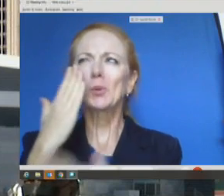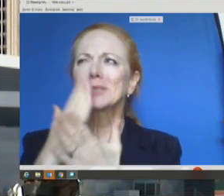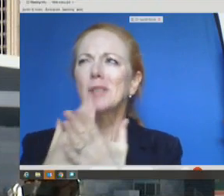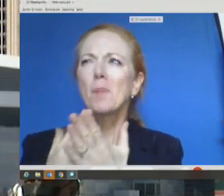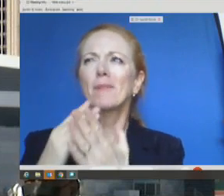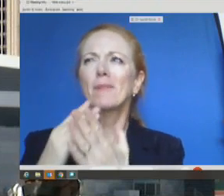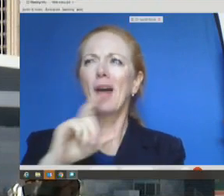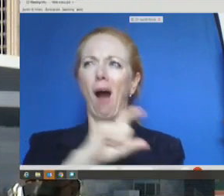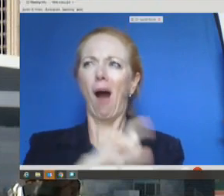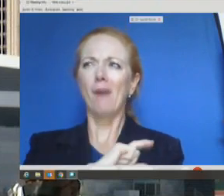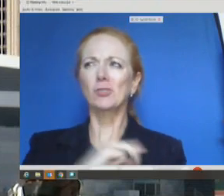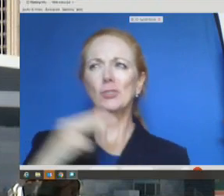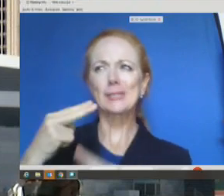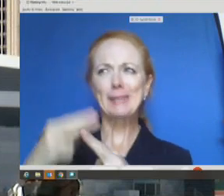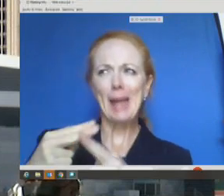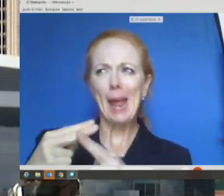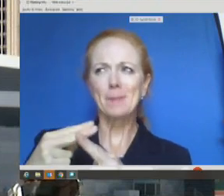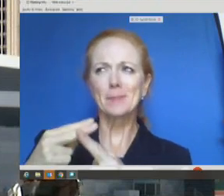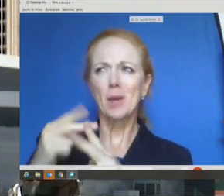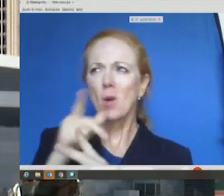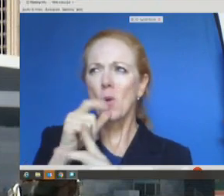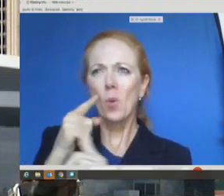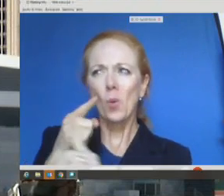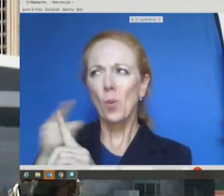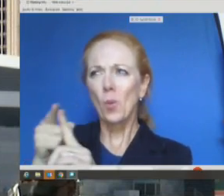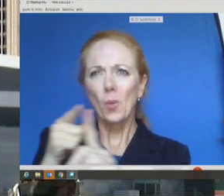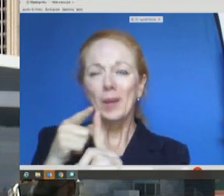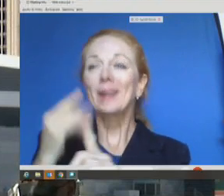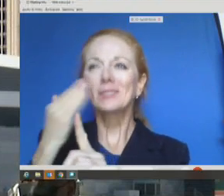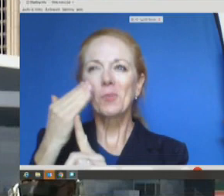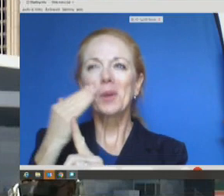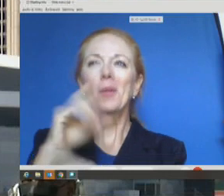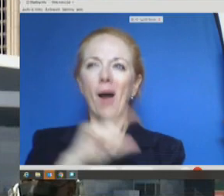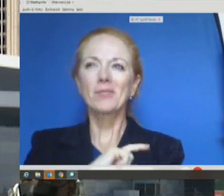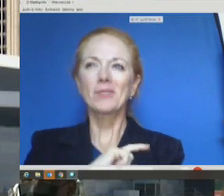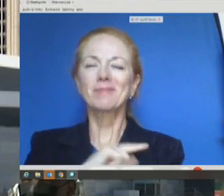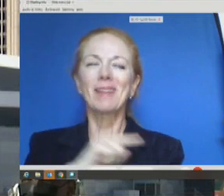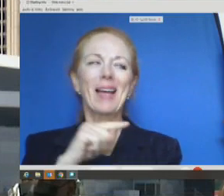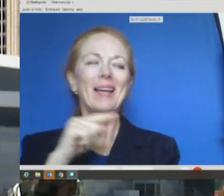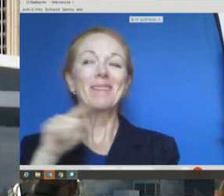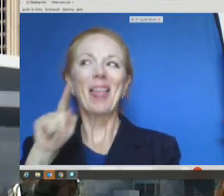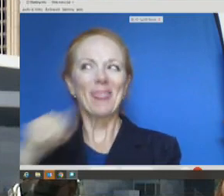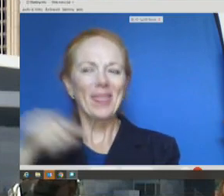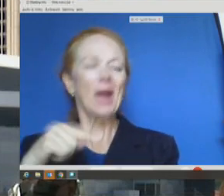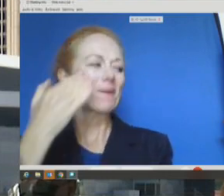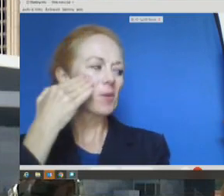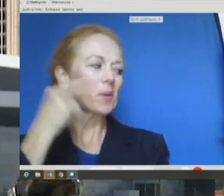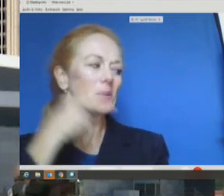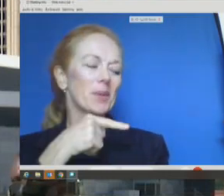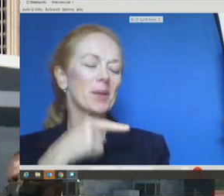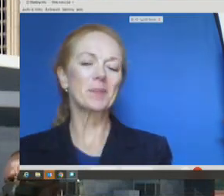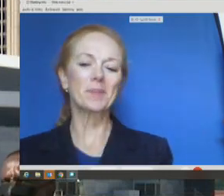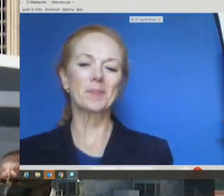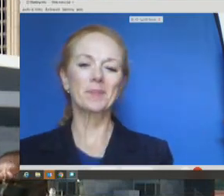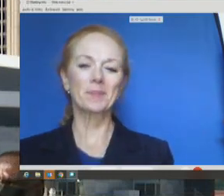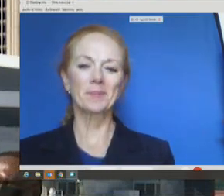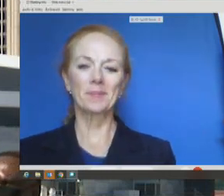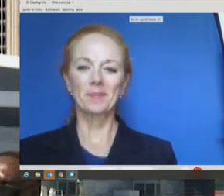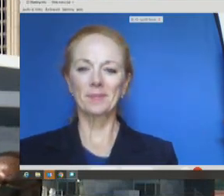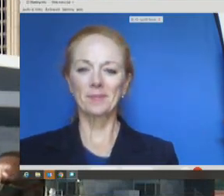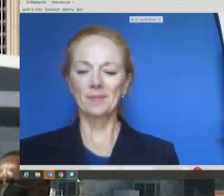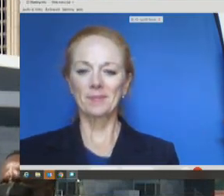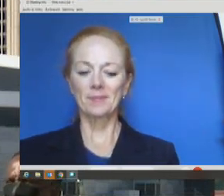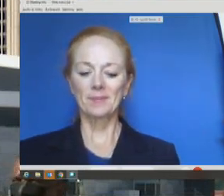they did. Can you explain how or any other run-ins they might have had together? I'm not. She's asking